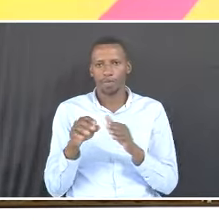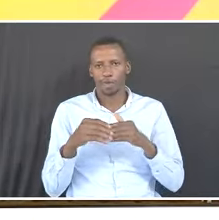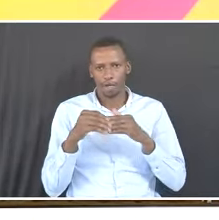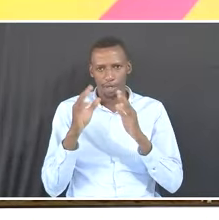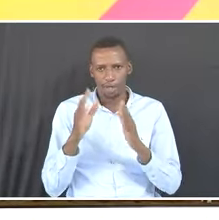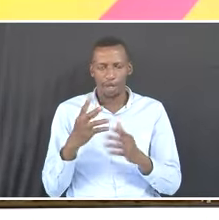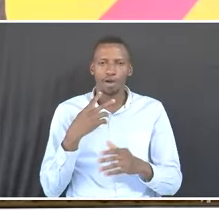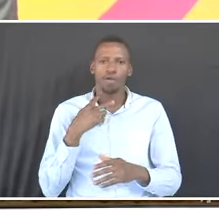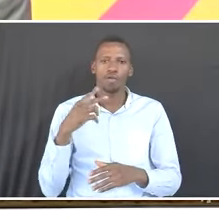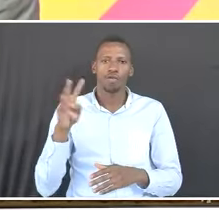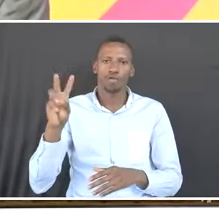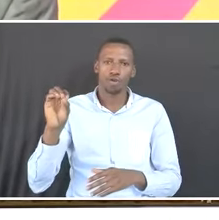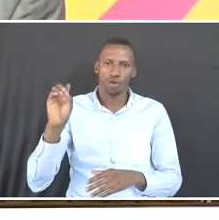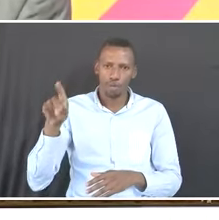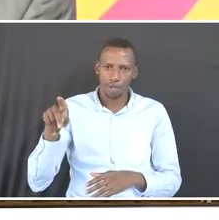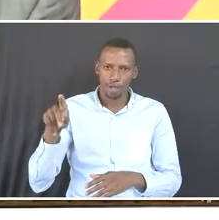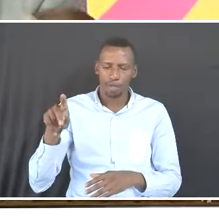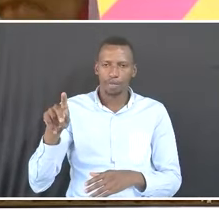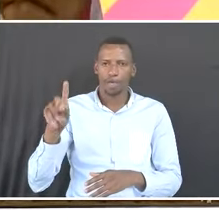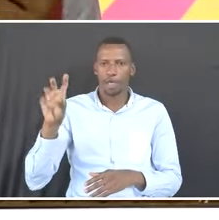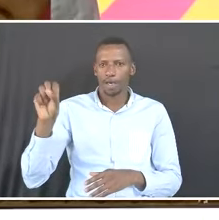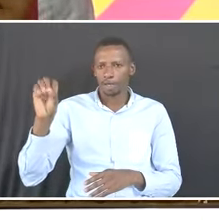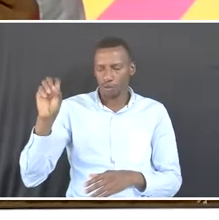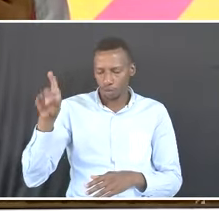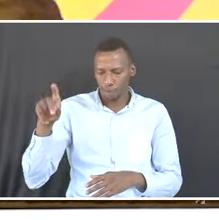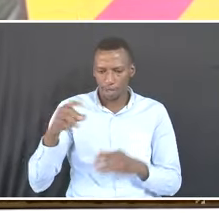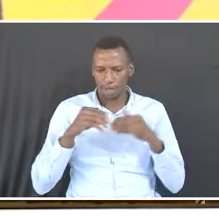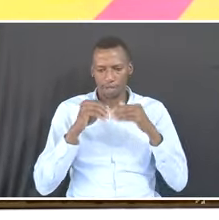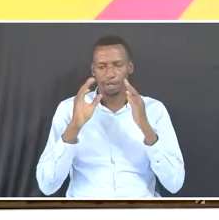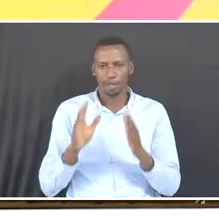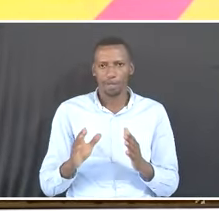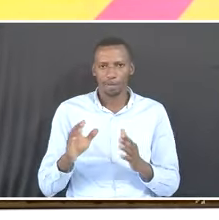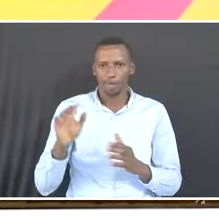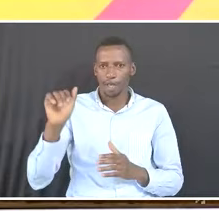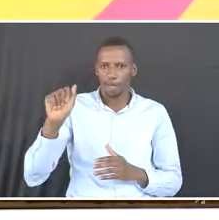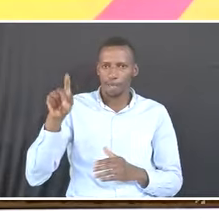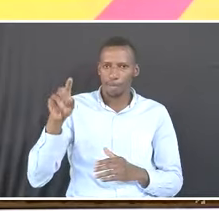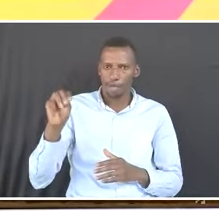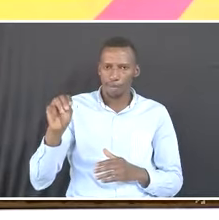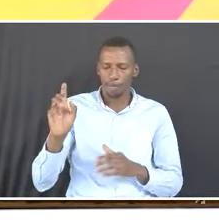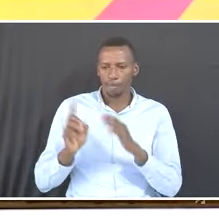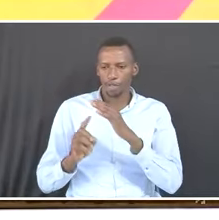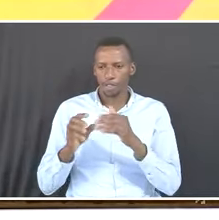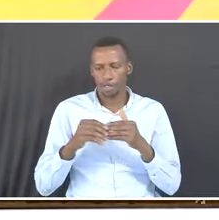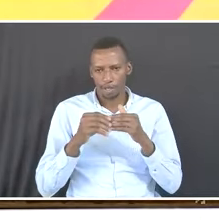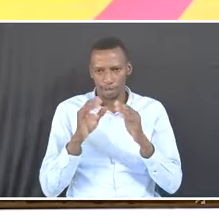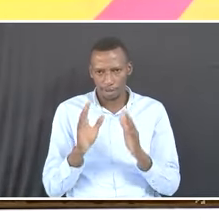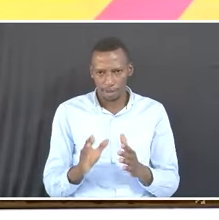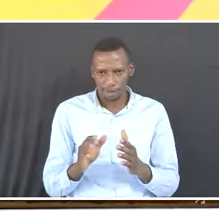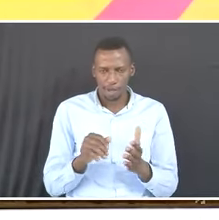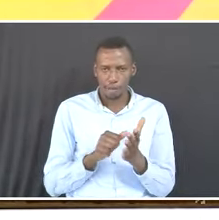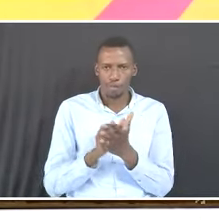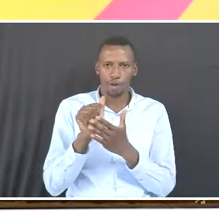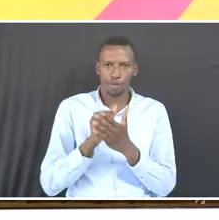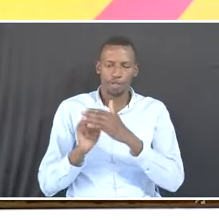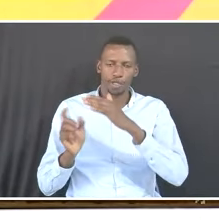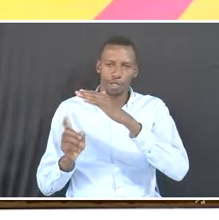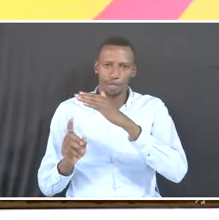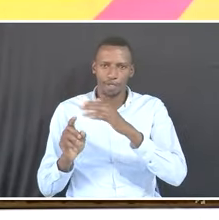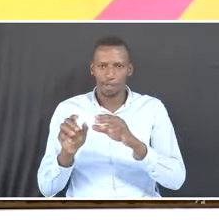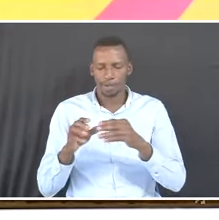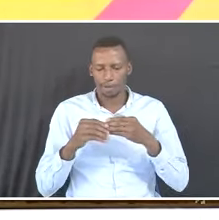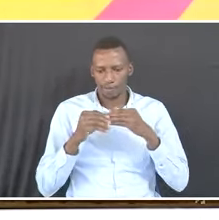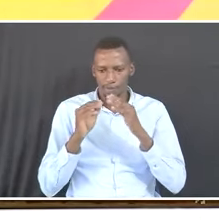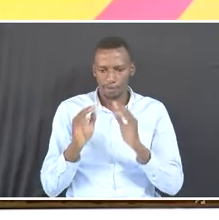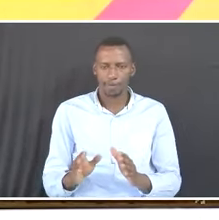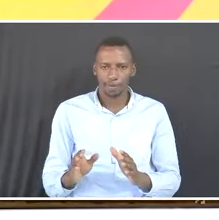of prophecy, spirit of prophecy leader, my Adventist possibility ministry leader, my publishing ministry leader, my family life leader, my